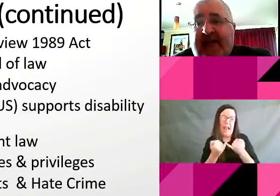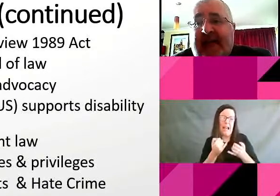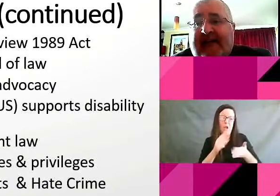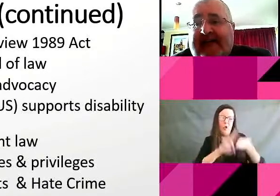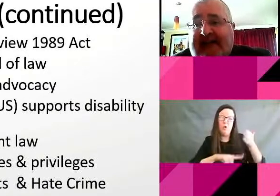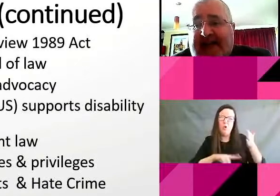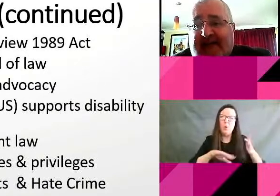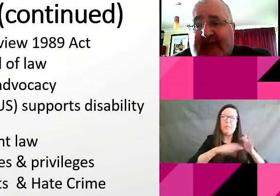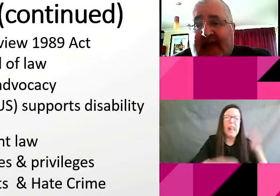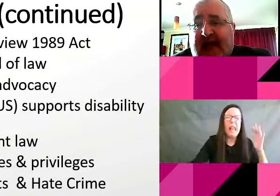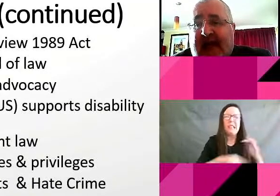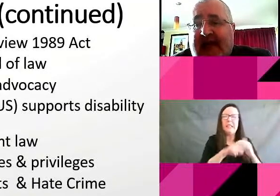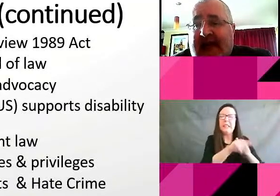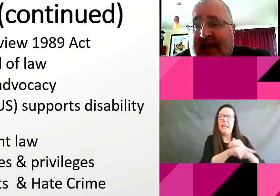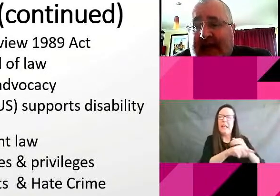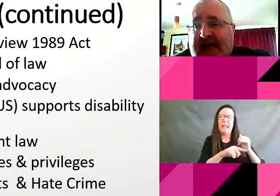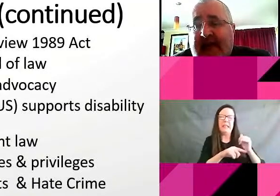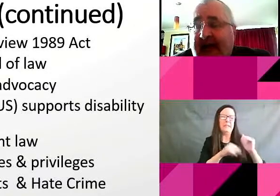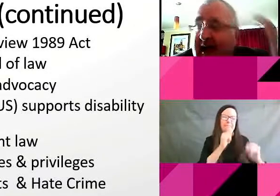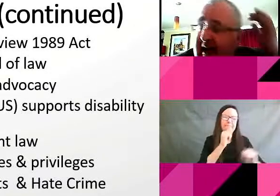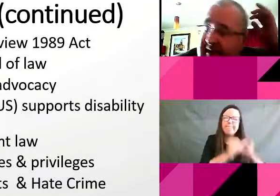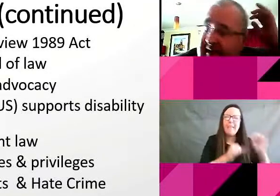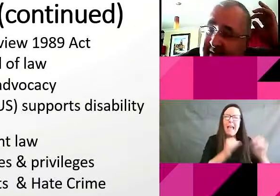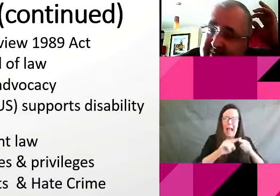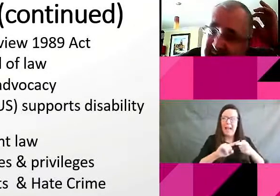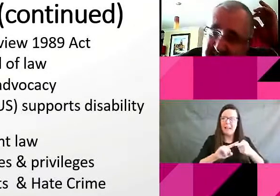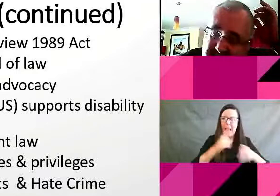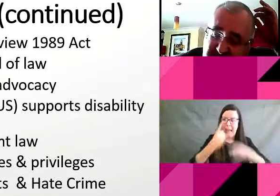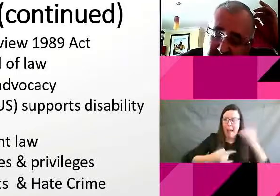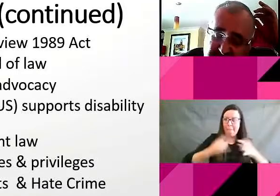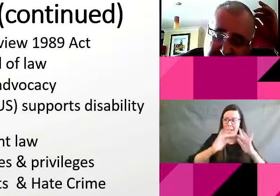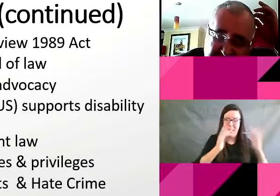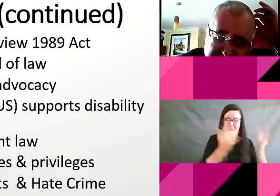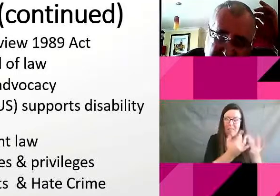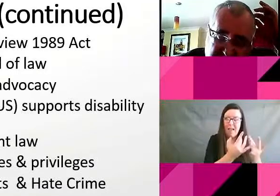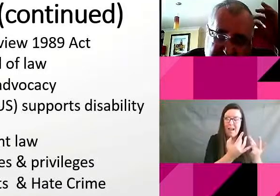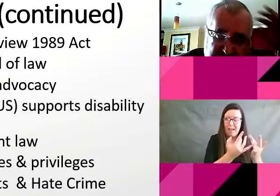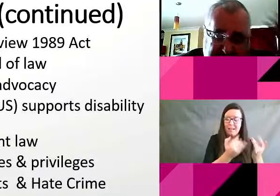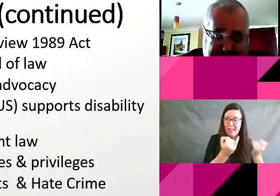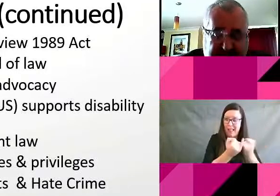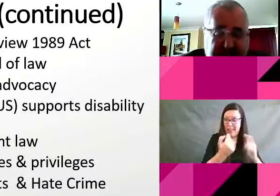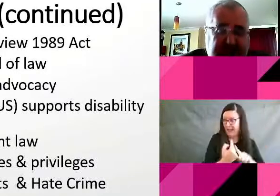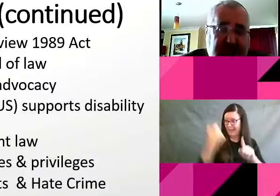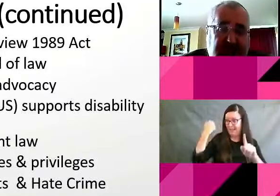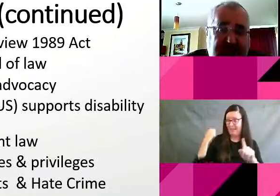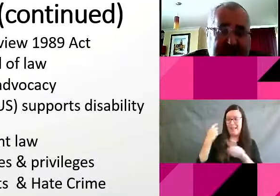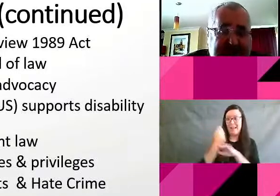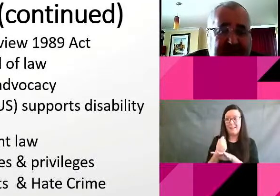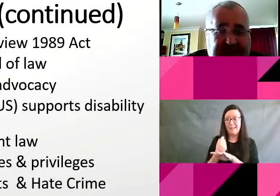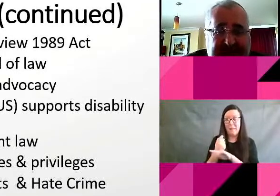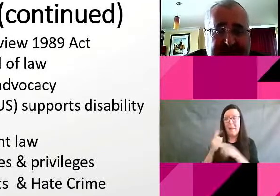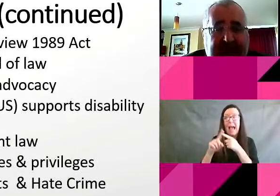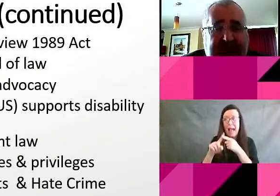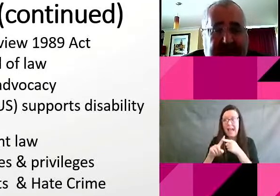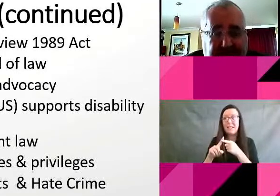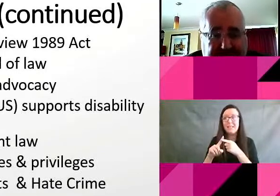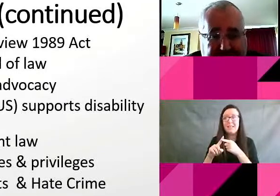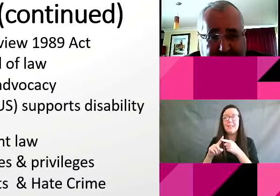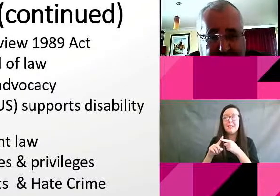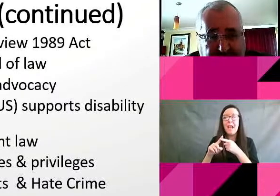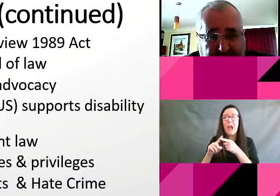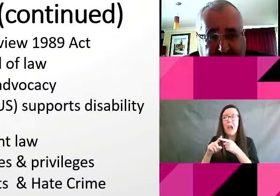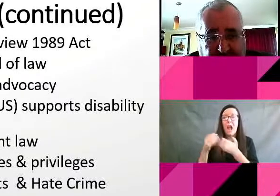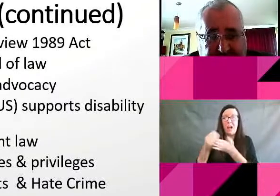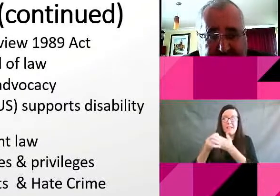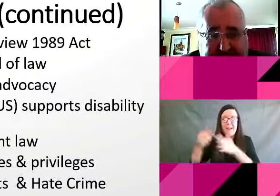peddled extensively online in that period of the austerity cuts. So there is evidence that we